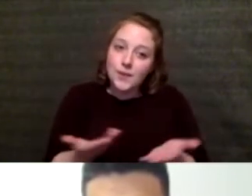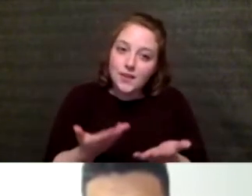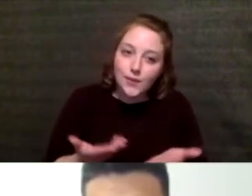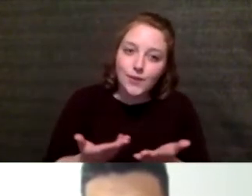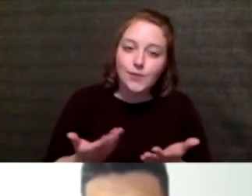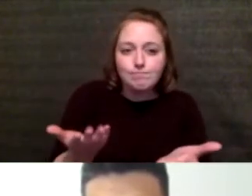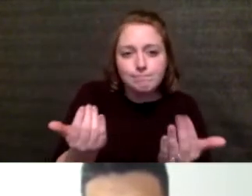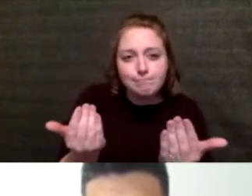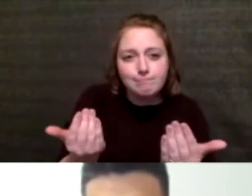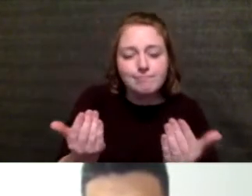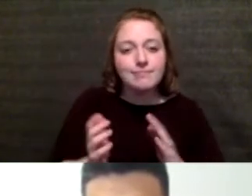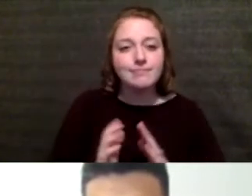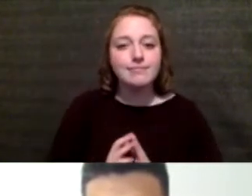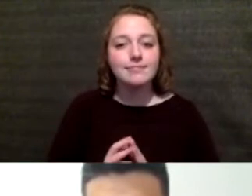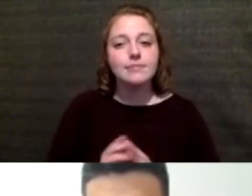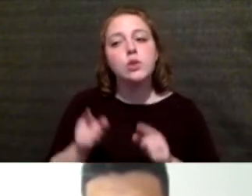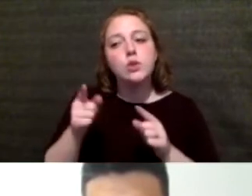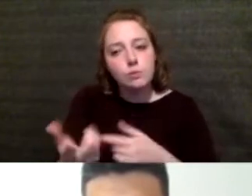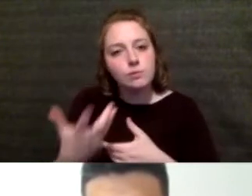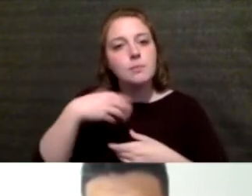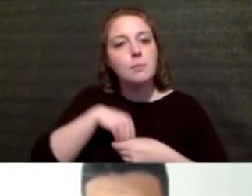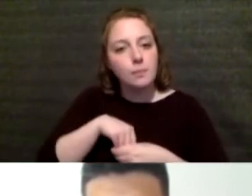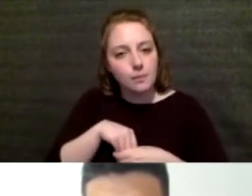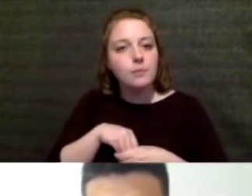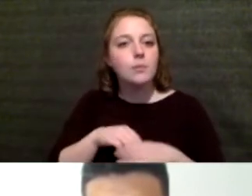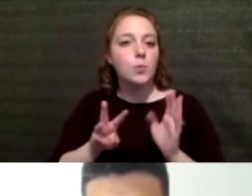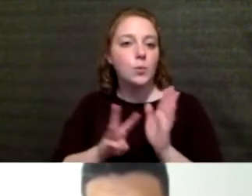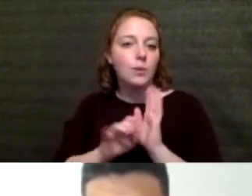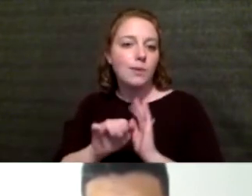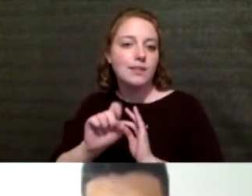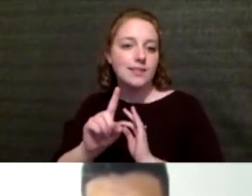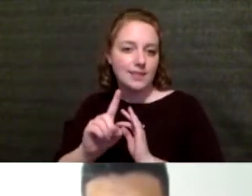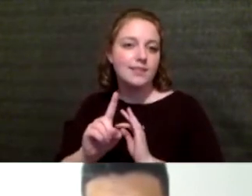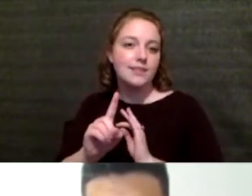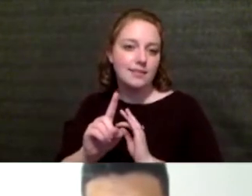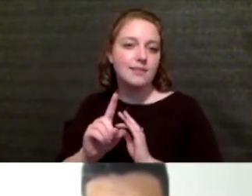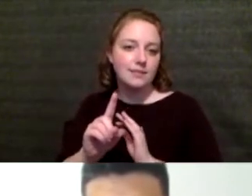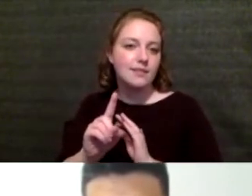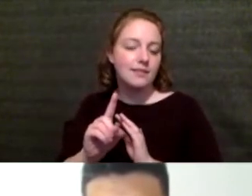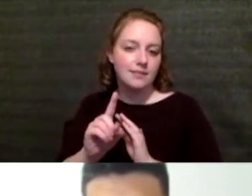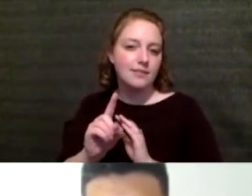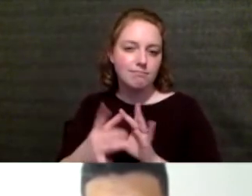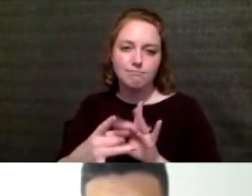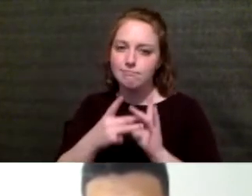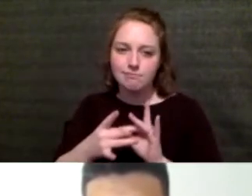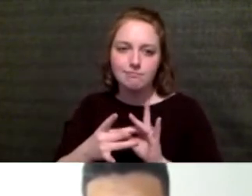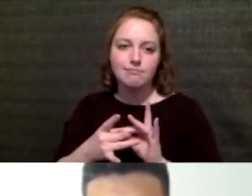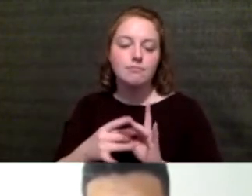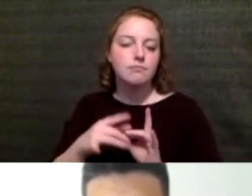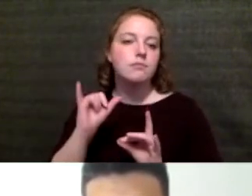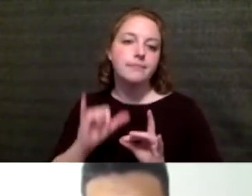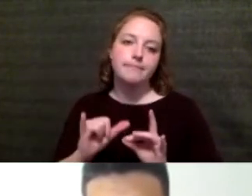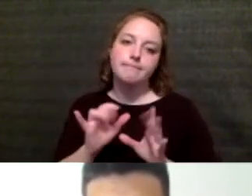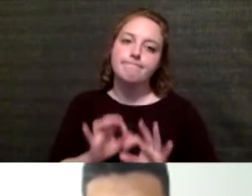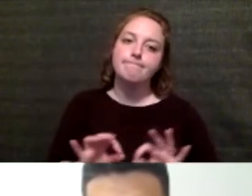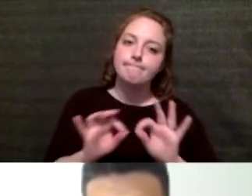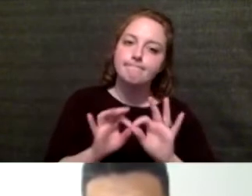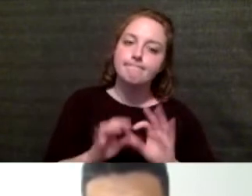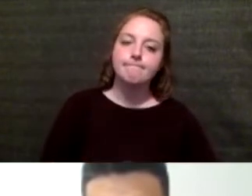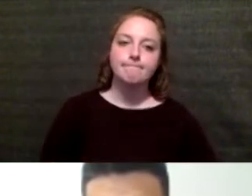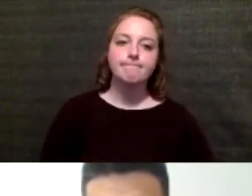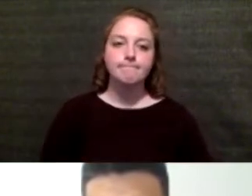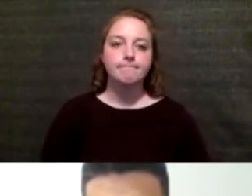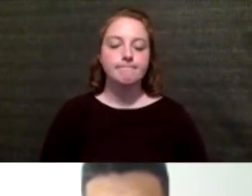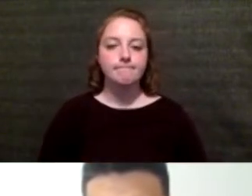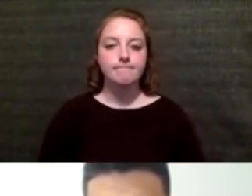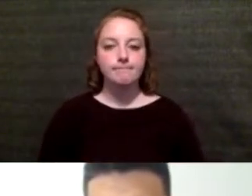you are part of Waco ISD. Um, I think it's a big deal. Um, like